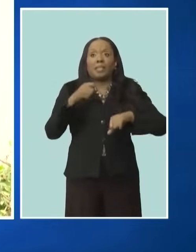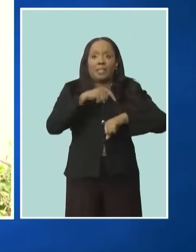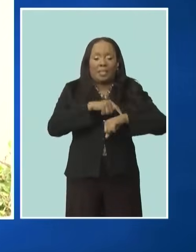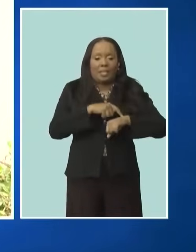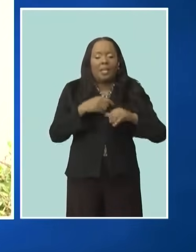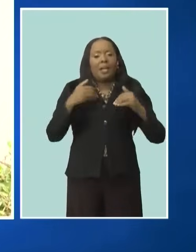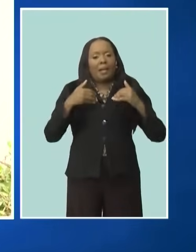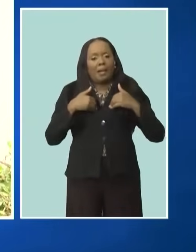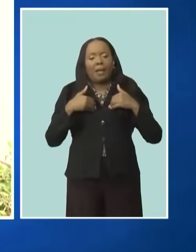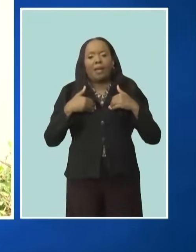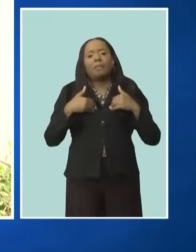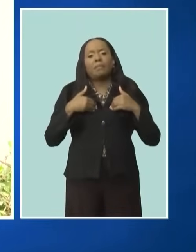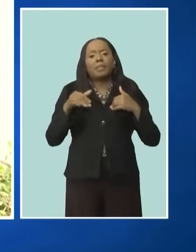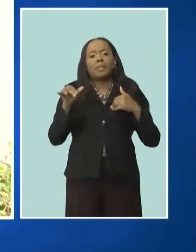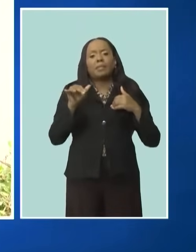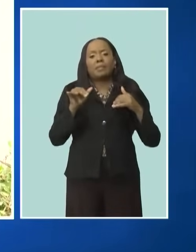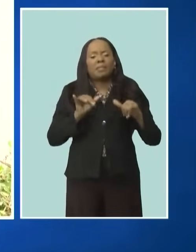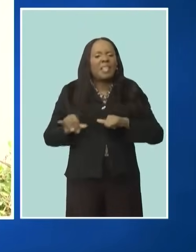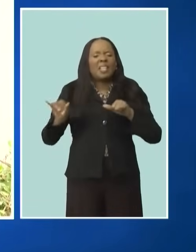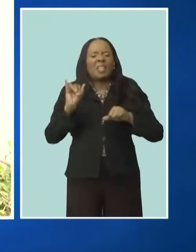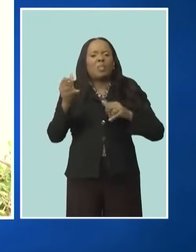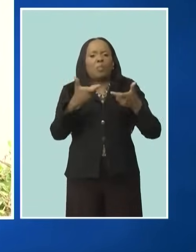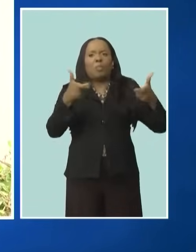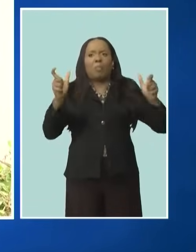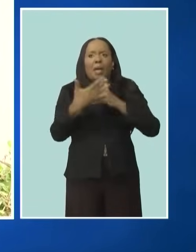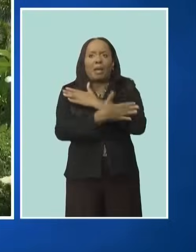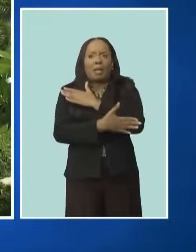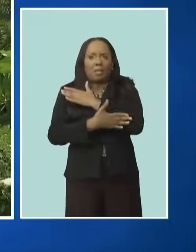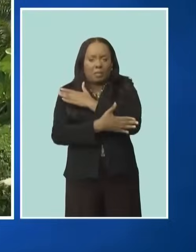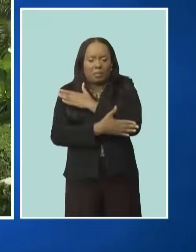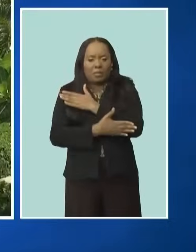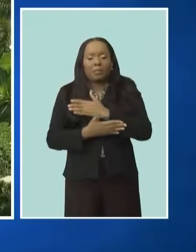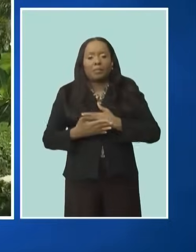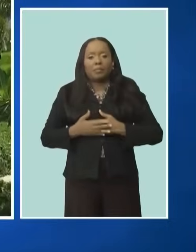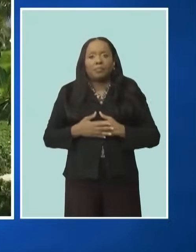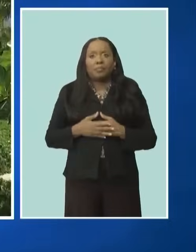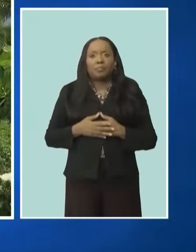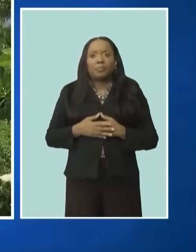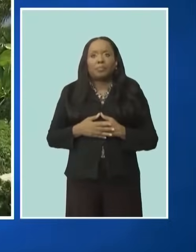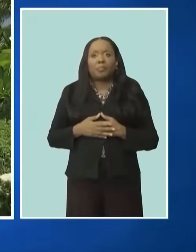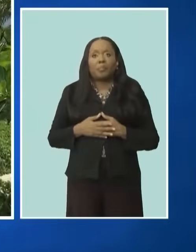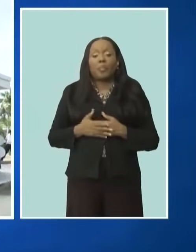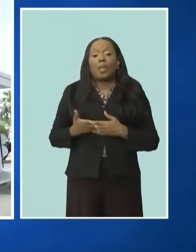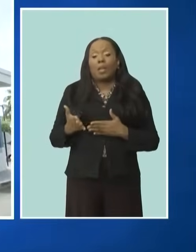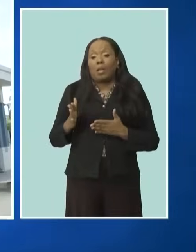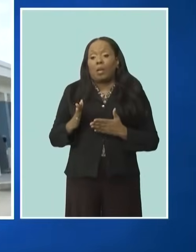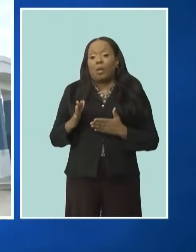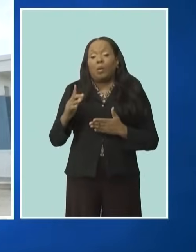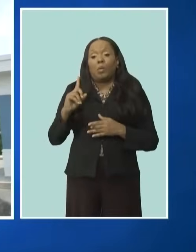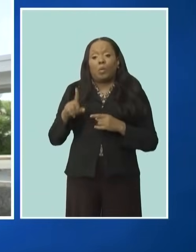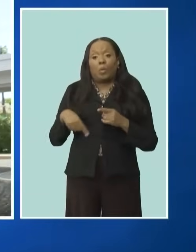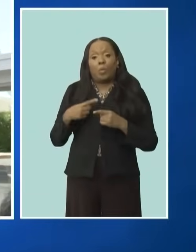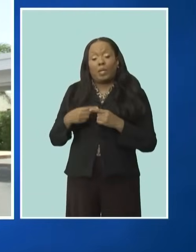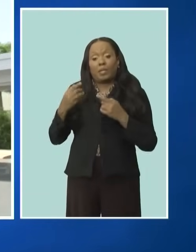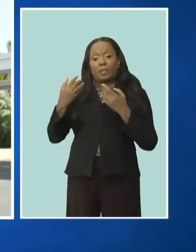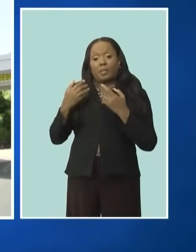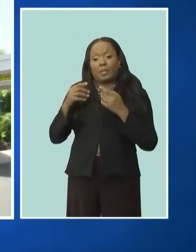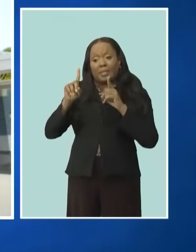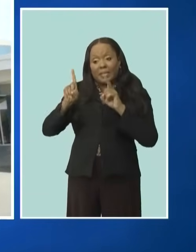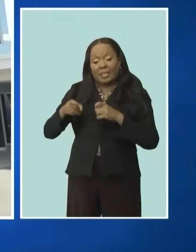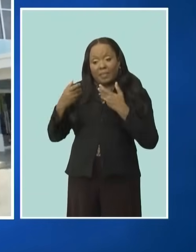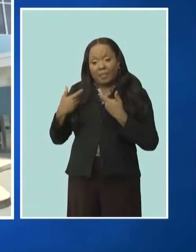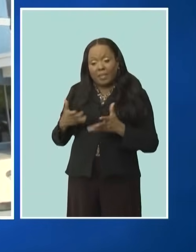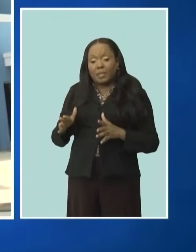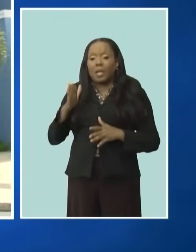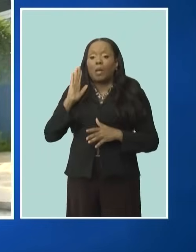that advanced places have to move their populations and economies forward. Following the pilot, the technology will be implemented at the